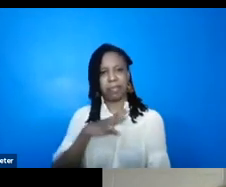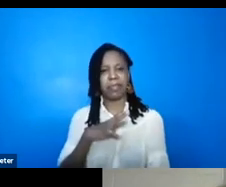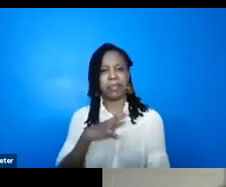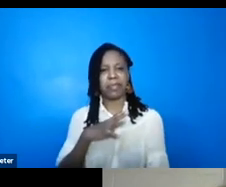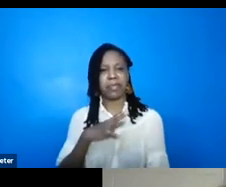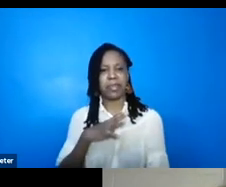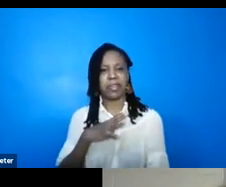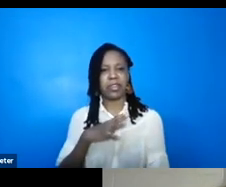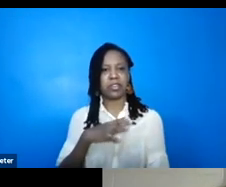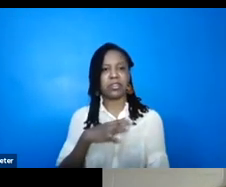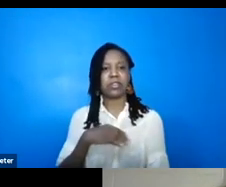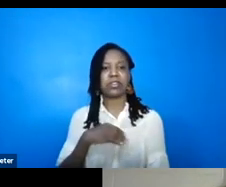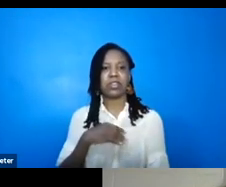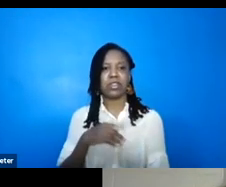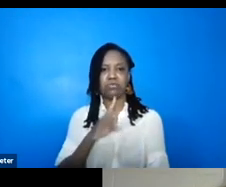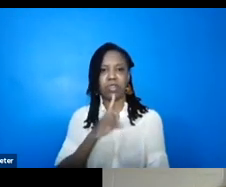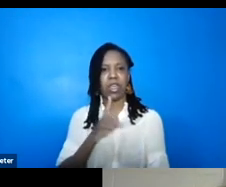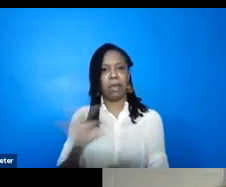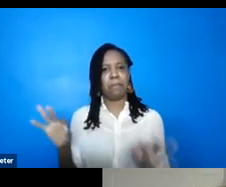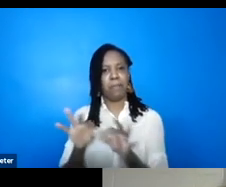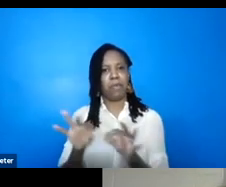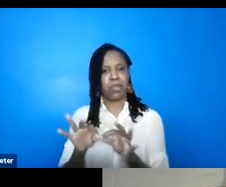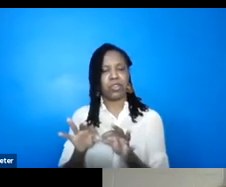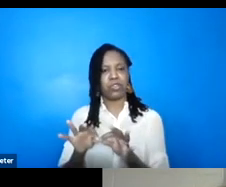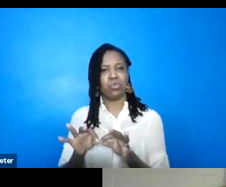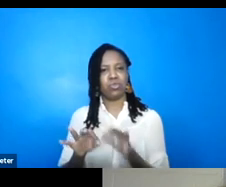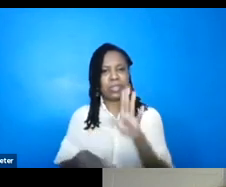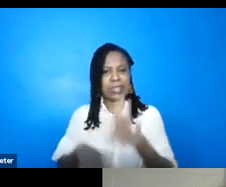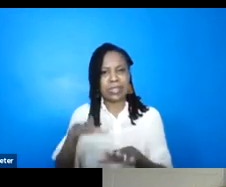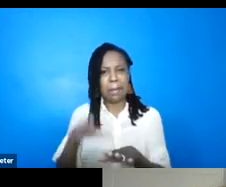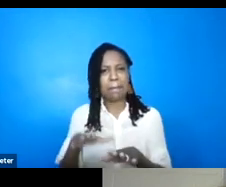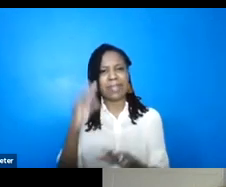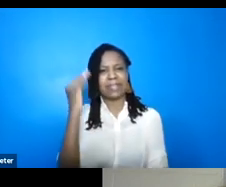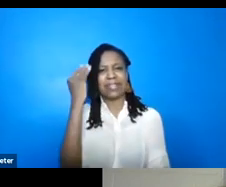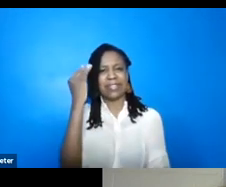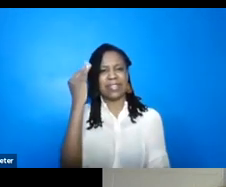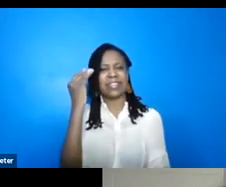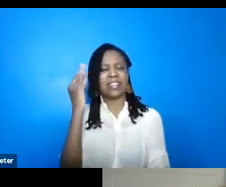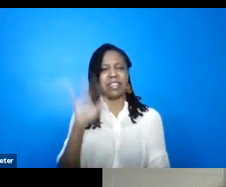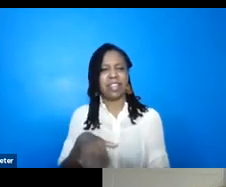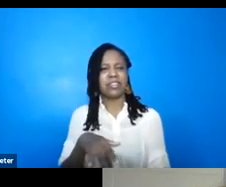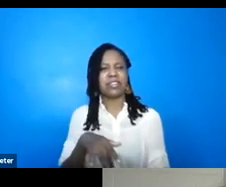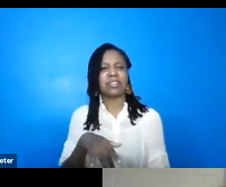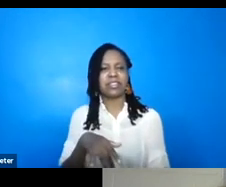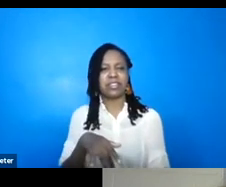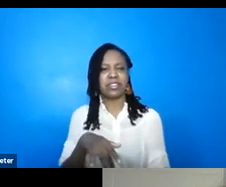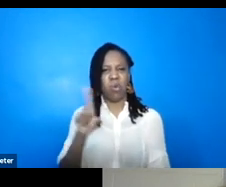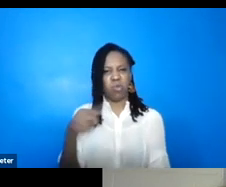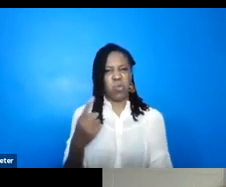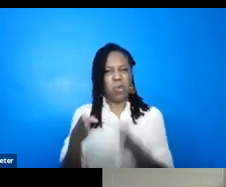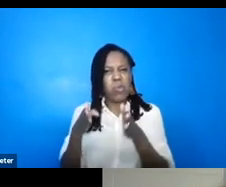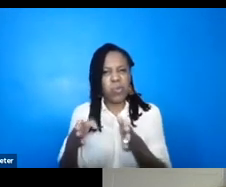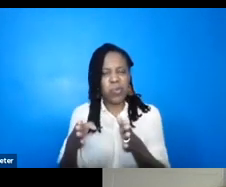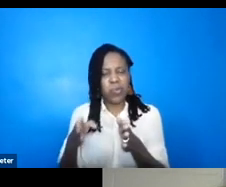take that extra step and say, and see, look how bogus it is that we're just thinking of everything only in this binary way. Like, what does this even mean for people